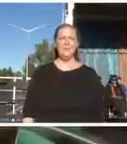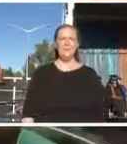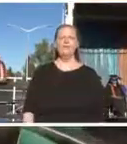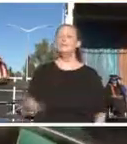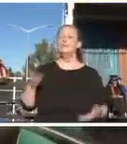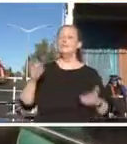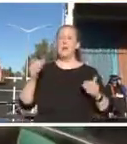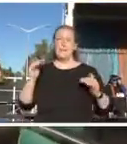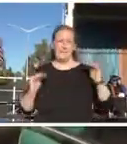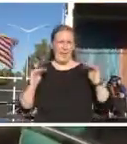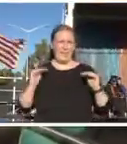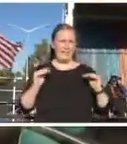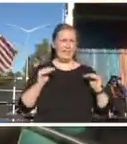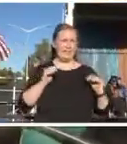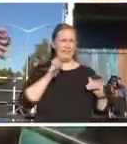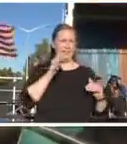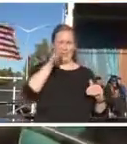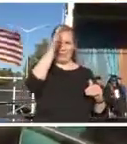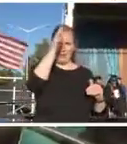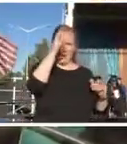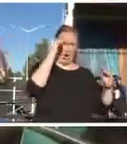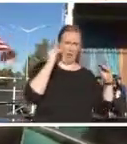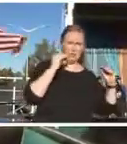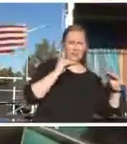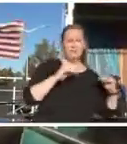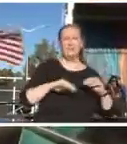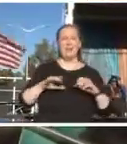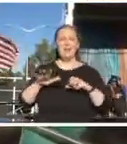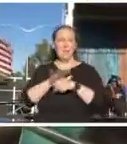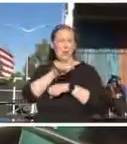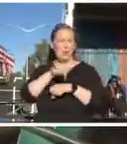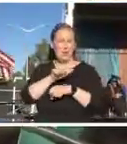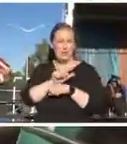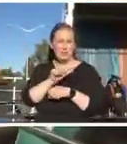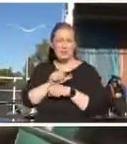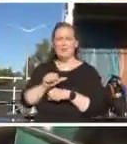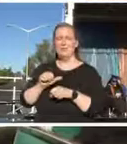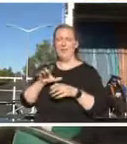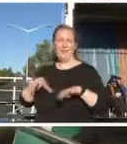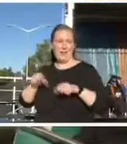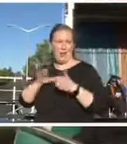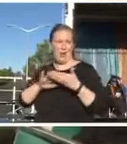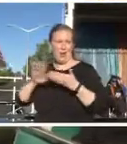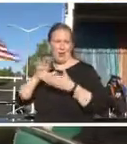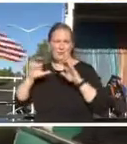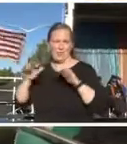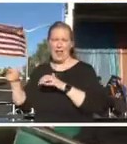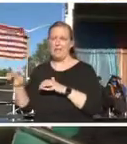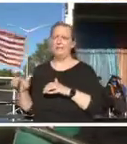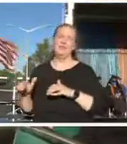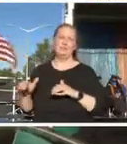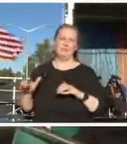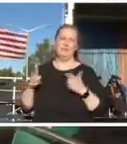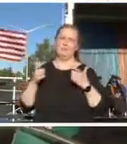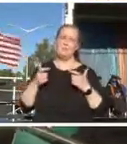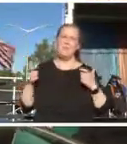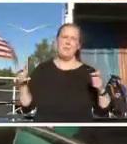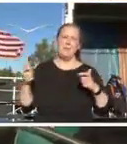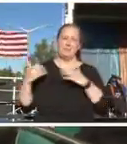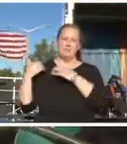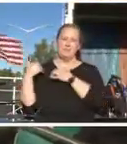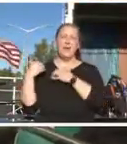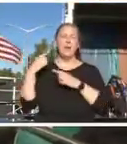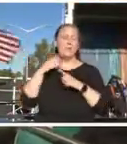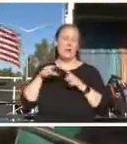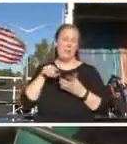Balancing parenthood, full-time employment, and college coursework is no small feat, but this student managed